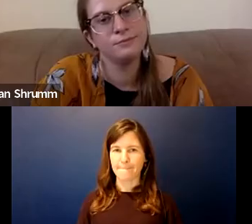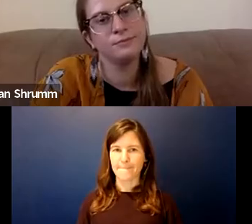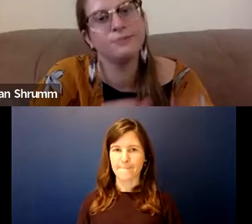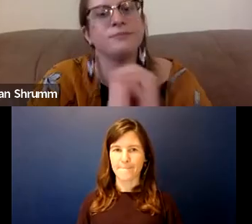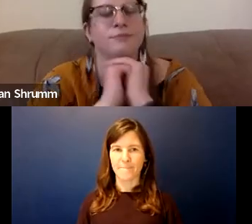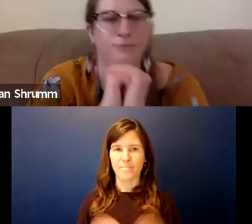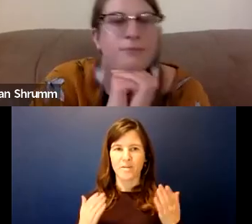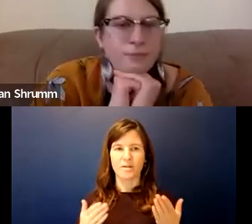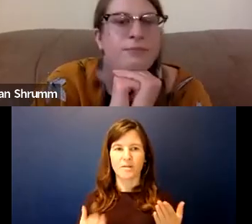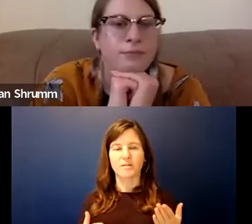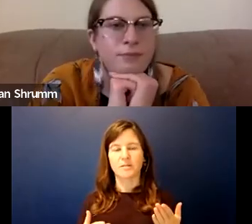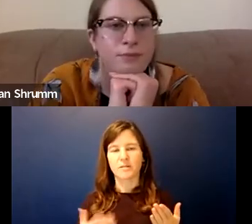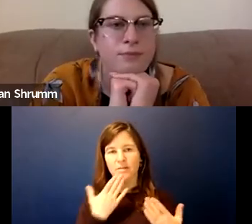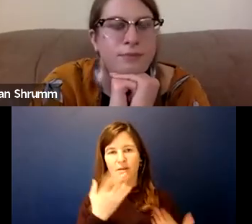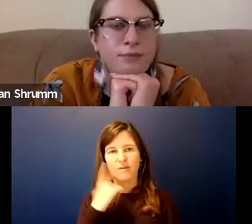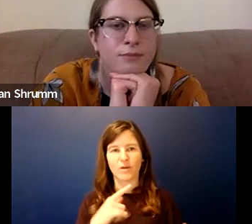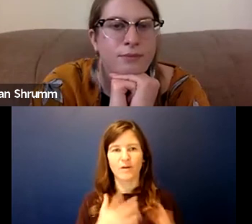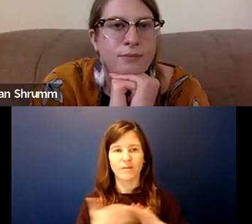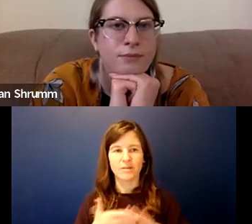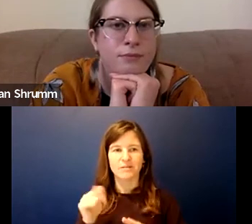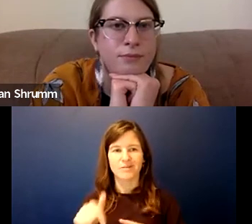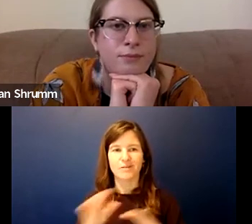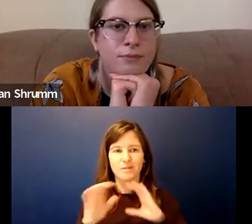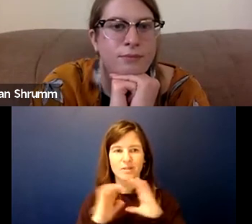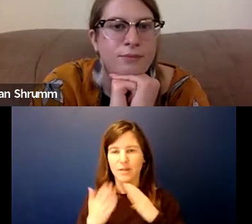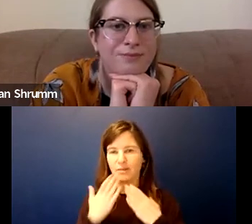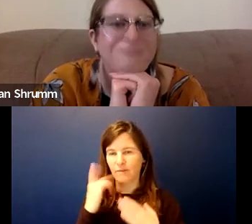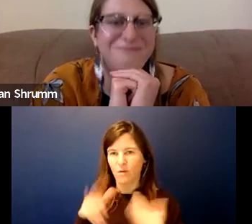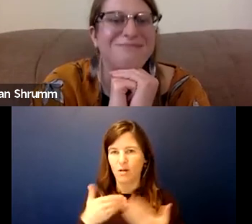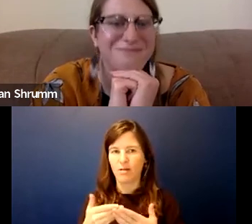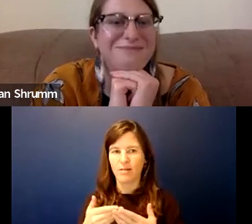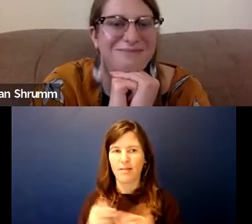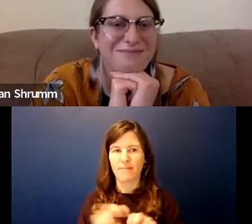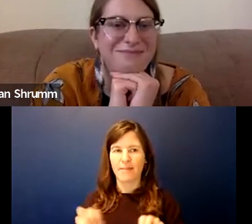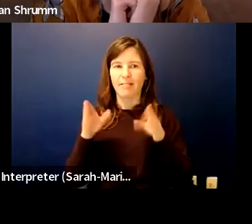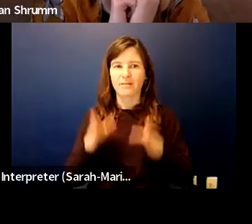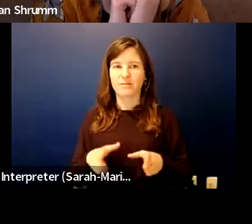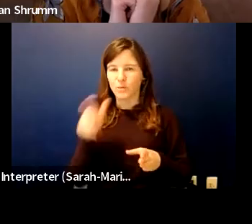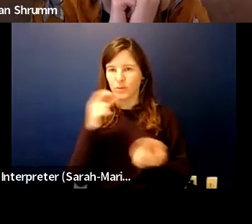Heishka, for facilitating this conversation, and thank you for all the panelists that were here. It was interesting